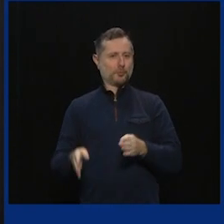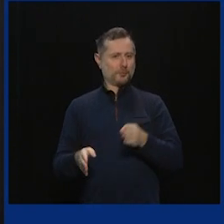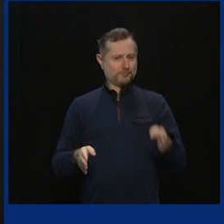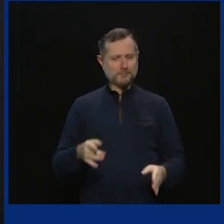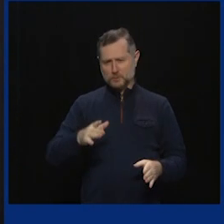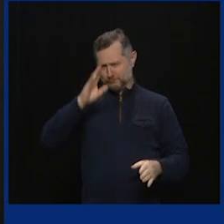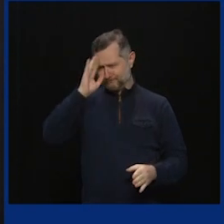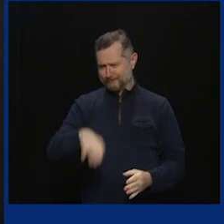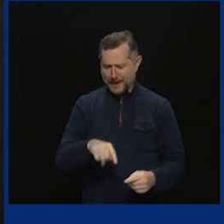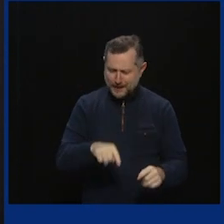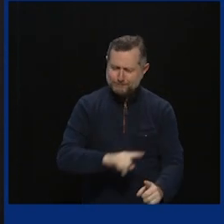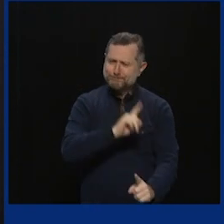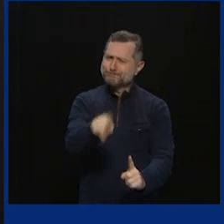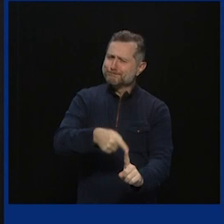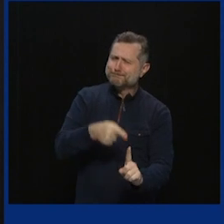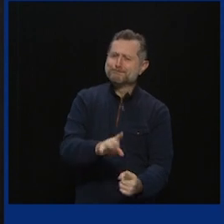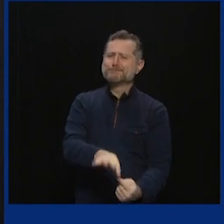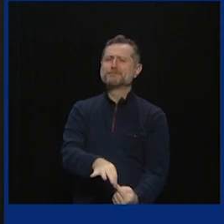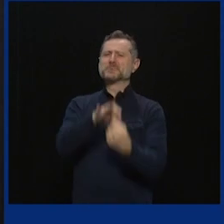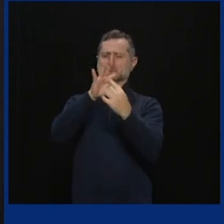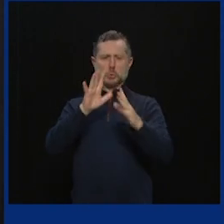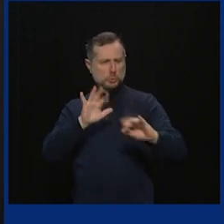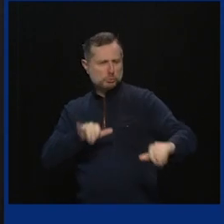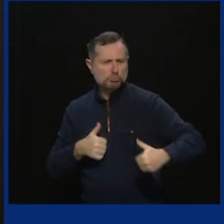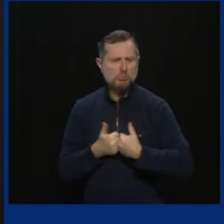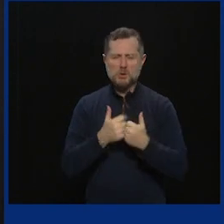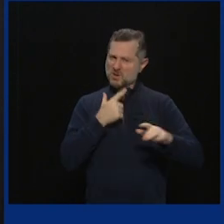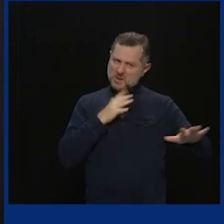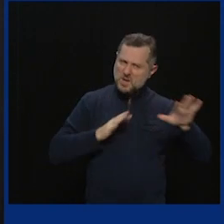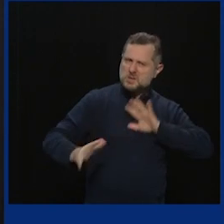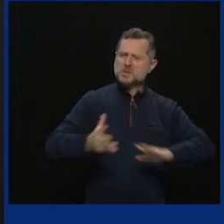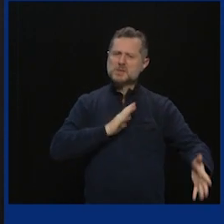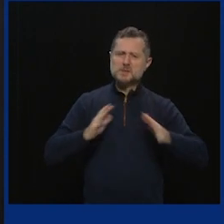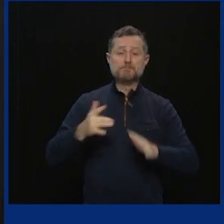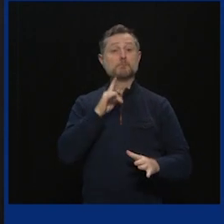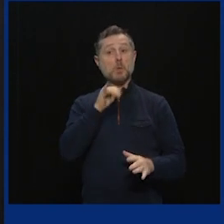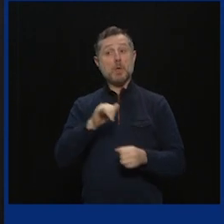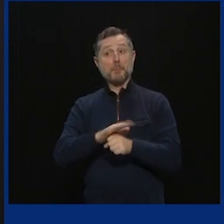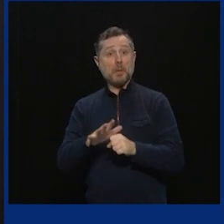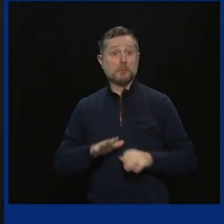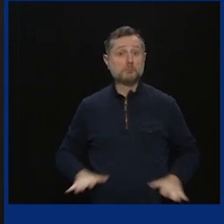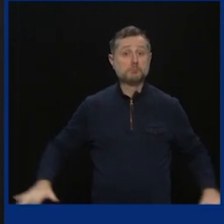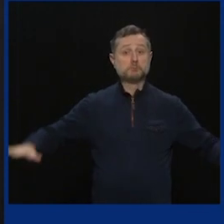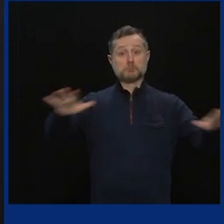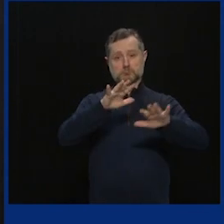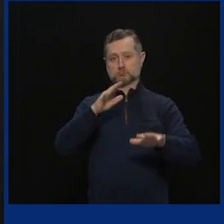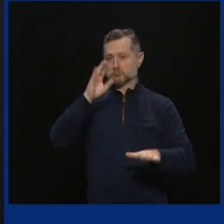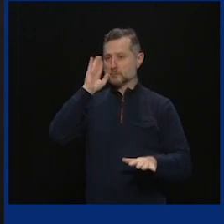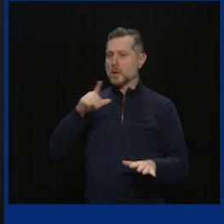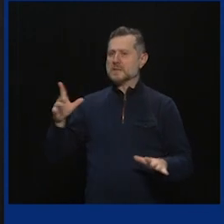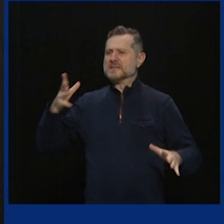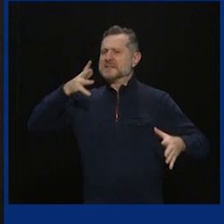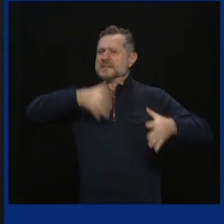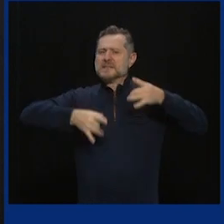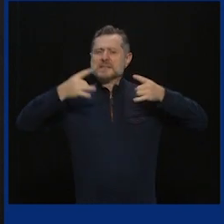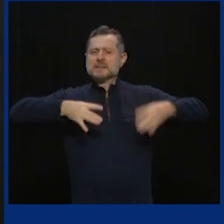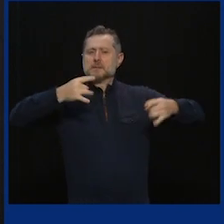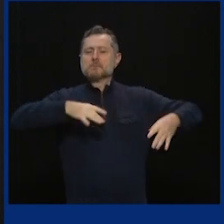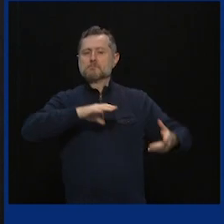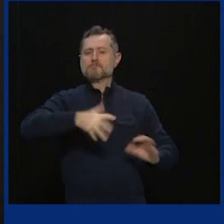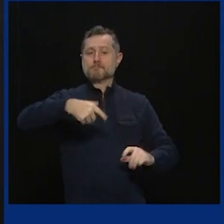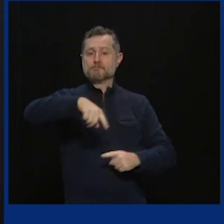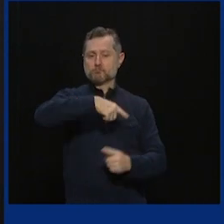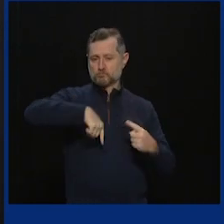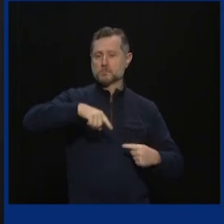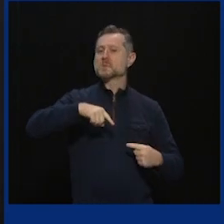uniquely challenged by the pandemic. We know all about hate that has existed, and it causes a vibrant neighborhood